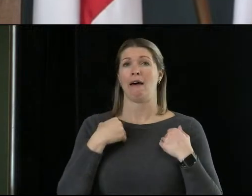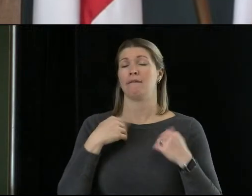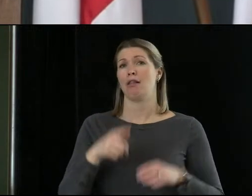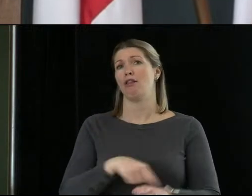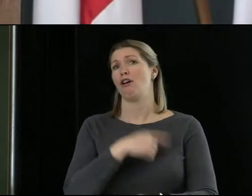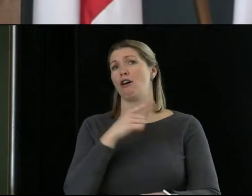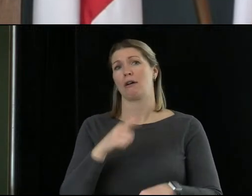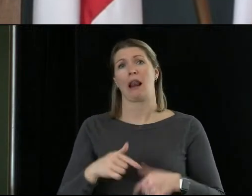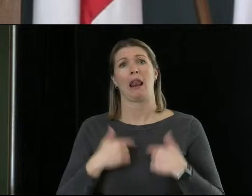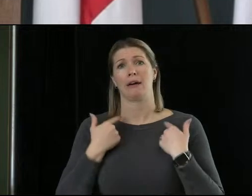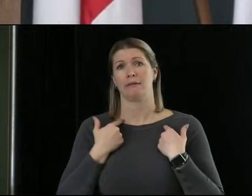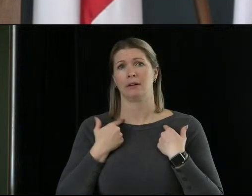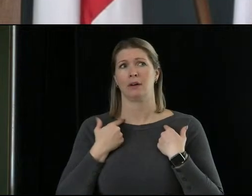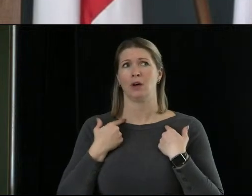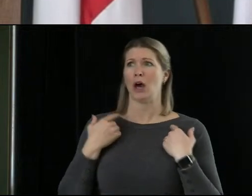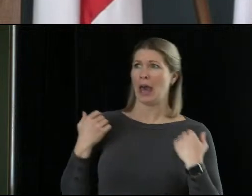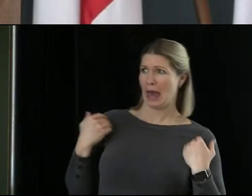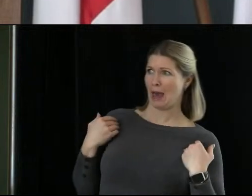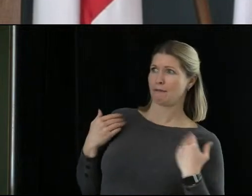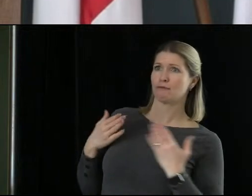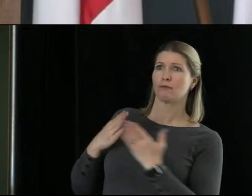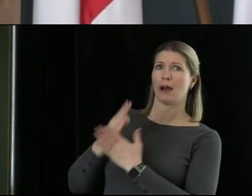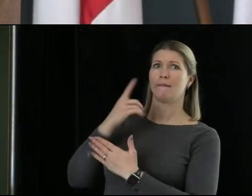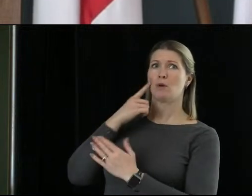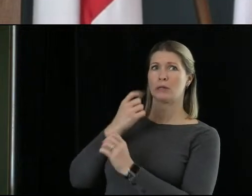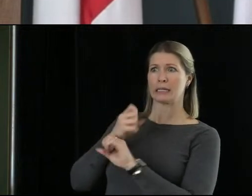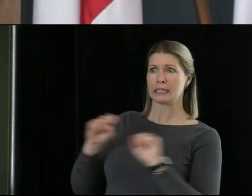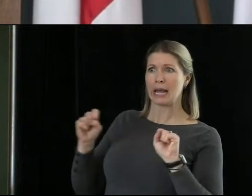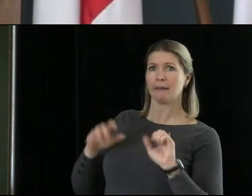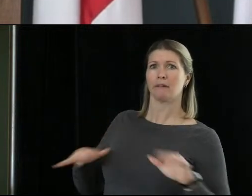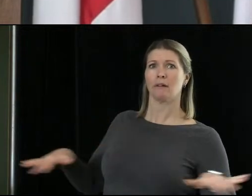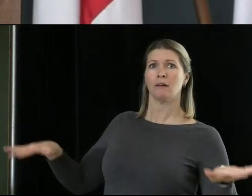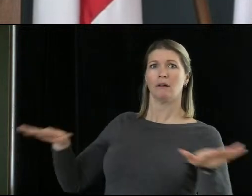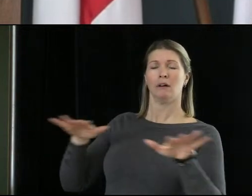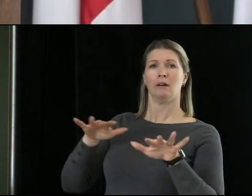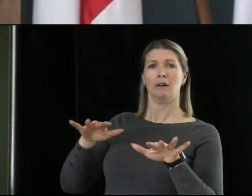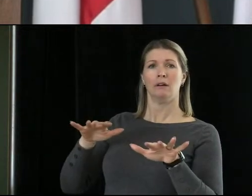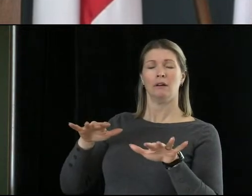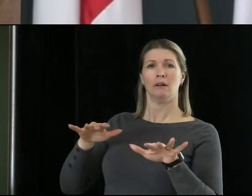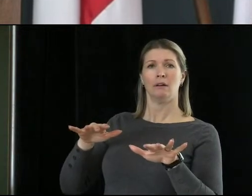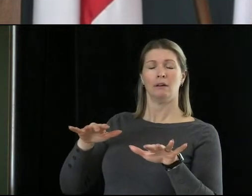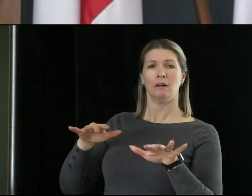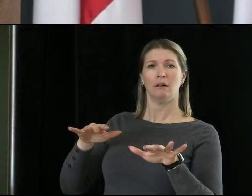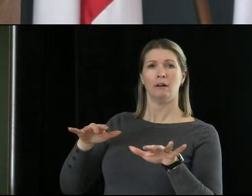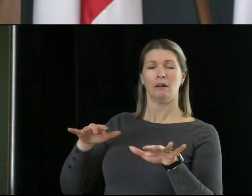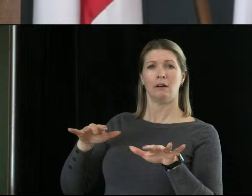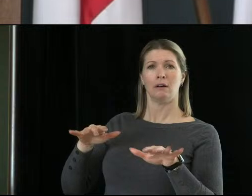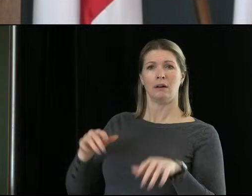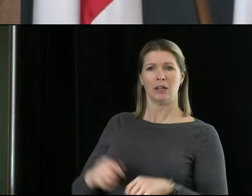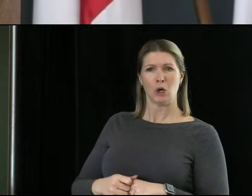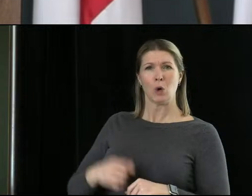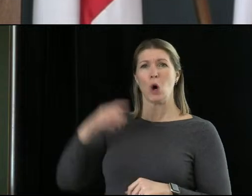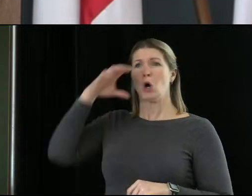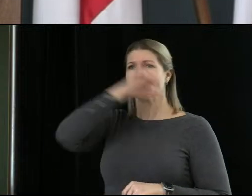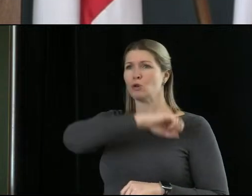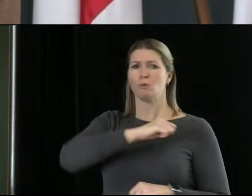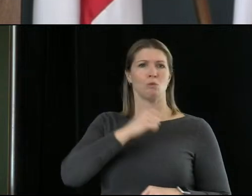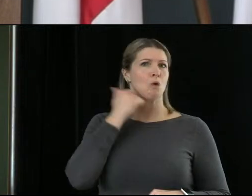live in a safe environment? Do we just think this can't or would never happen to